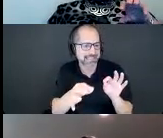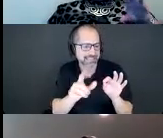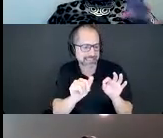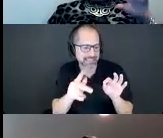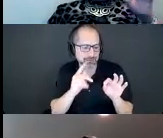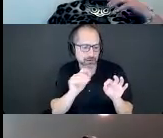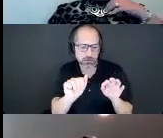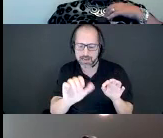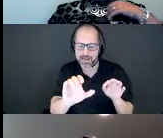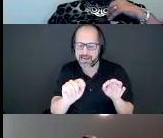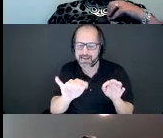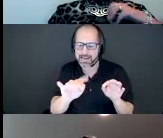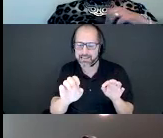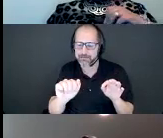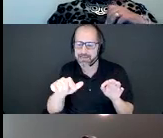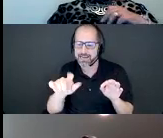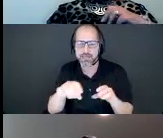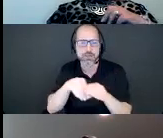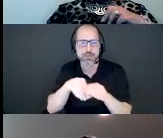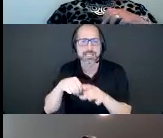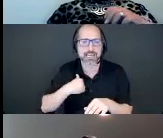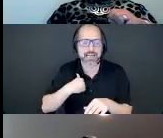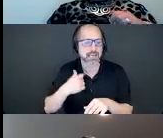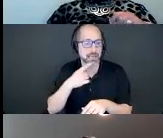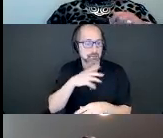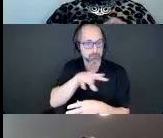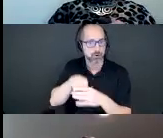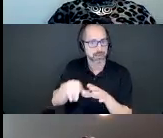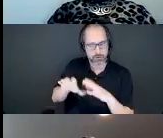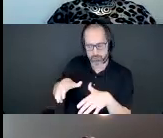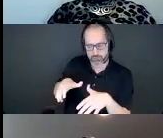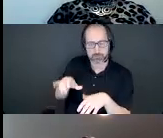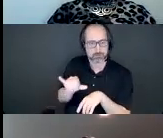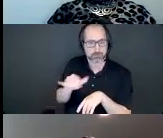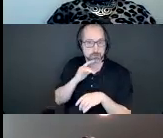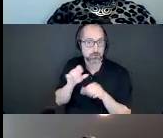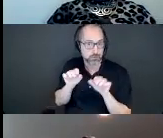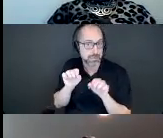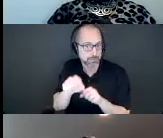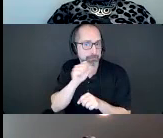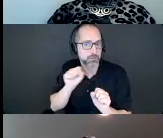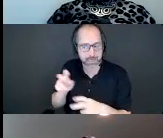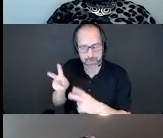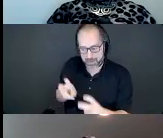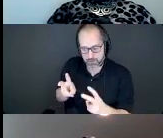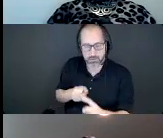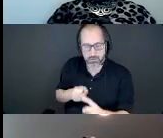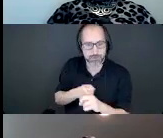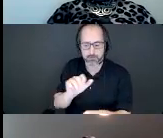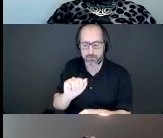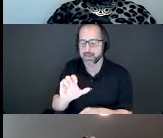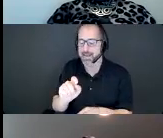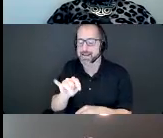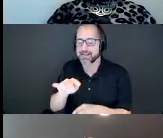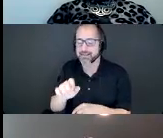and older adults. I was part of that group as well. So yes, you can download that from Active Aging Canada. It's a great booklet, and